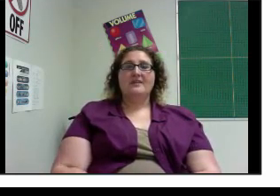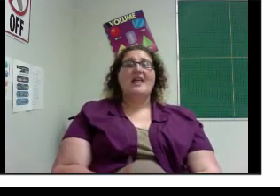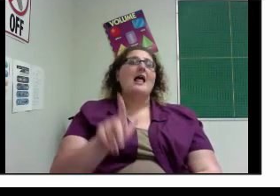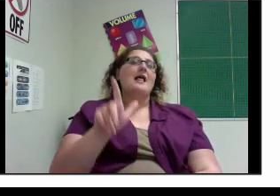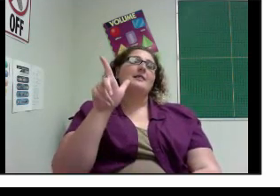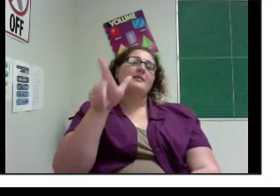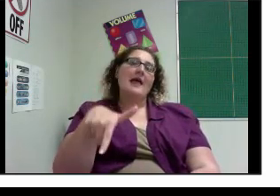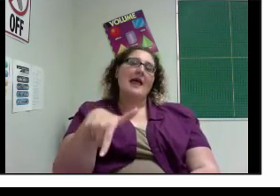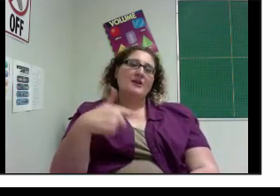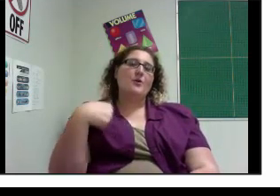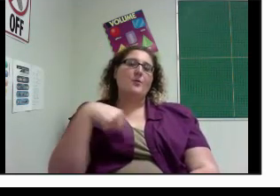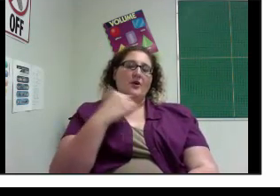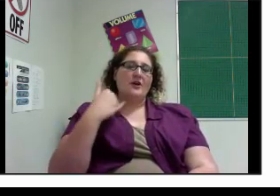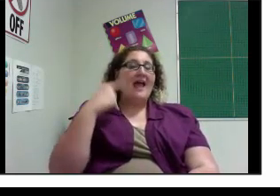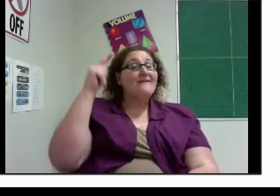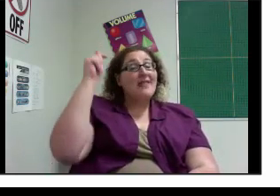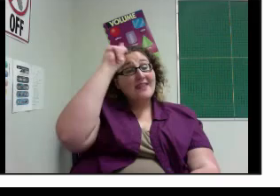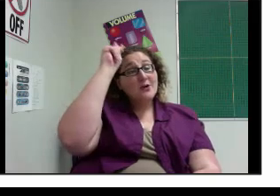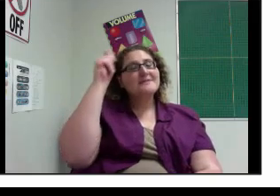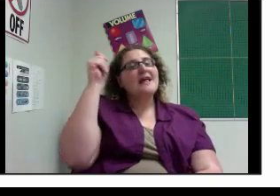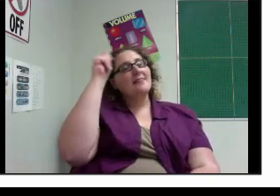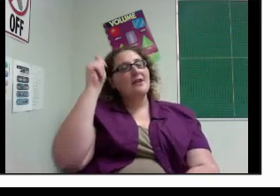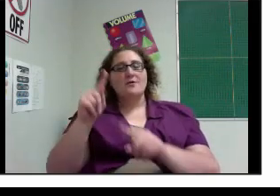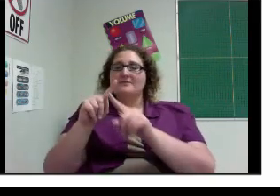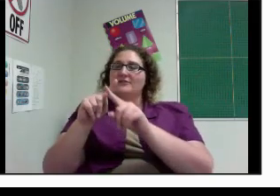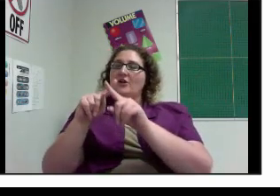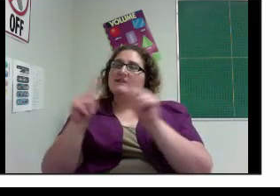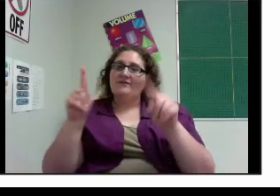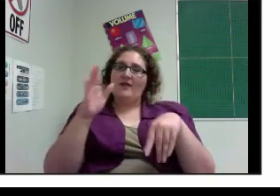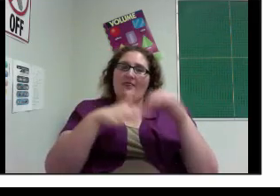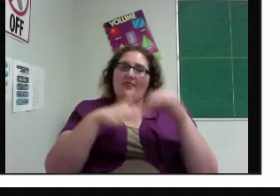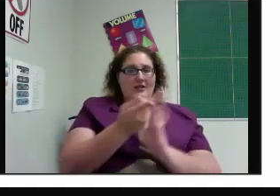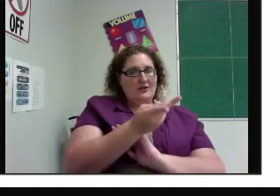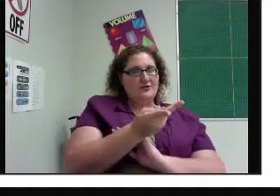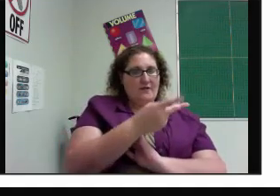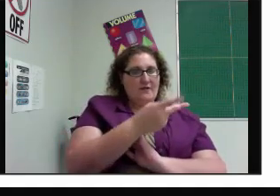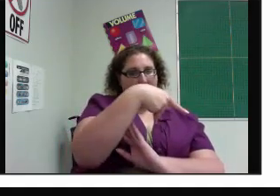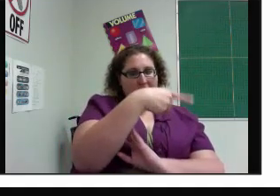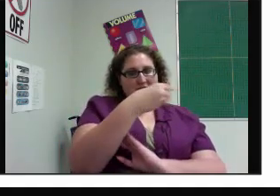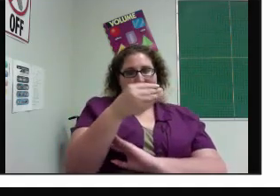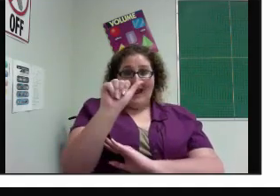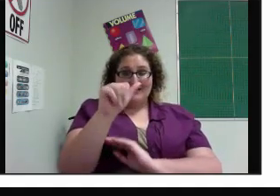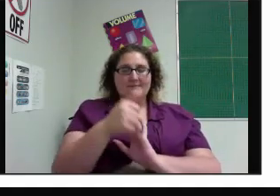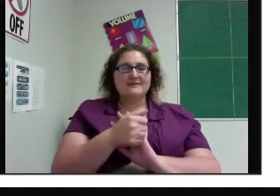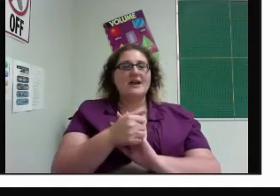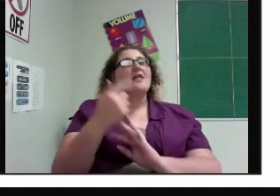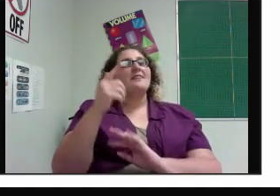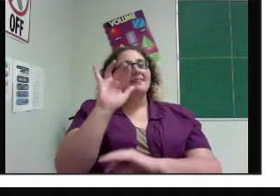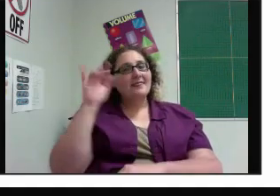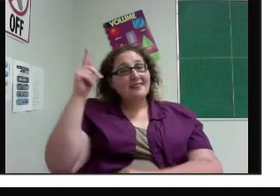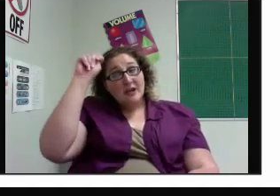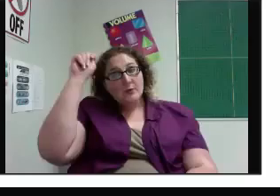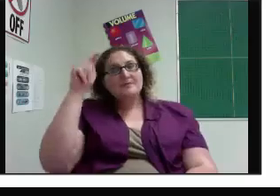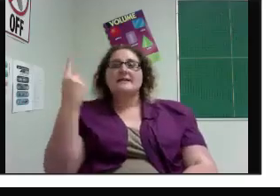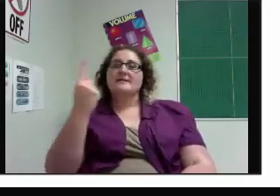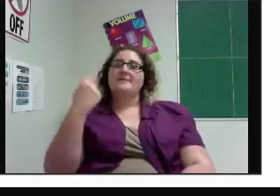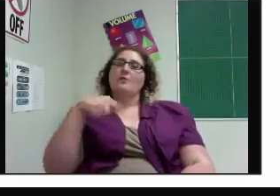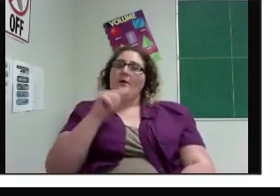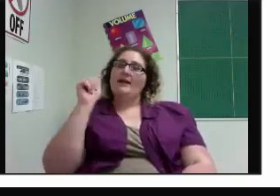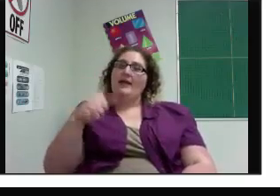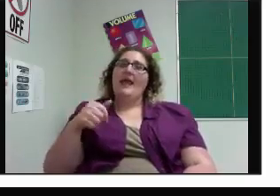prove, as these are accepted facts. Okay, postulate. Through any 2 points there